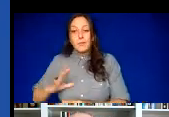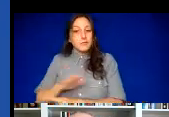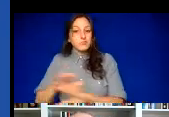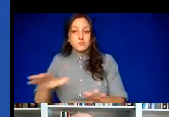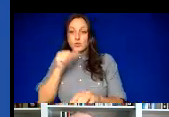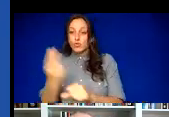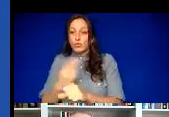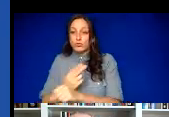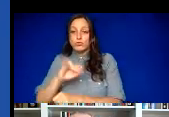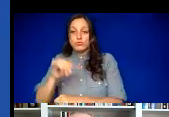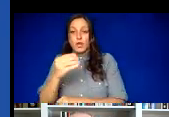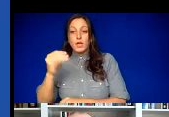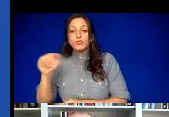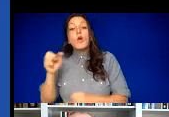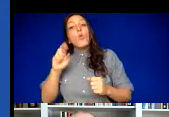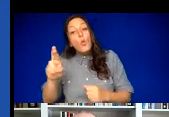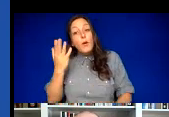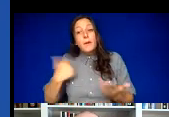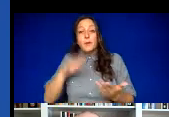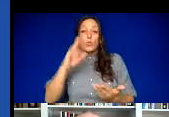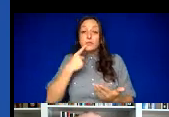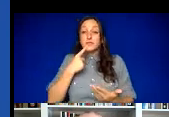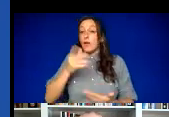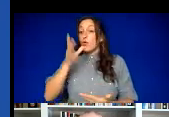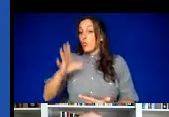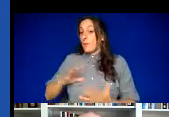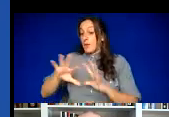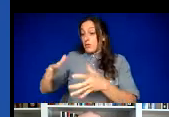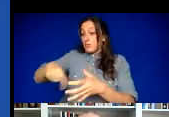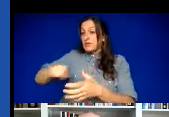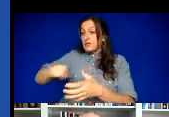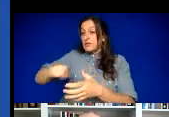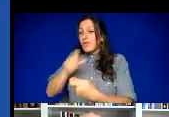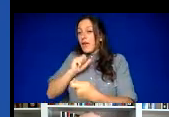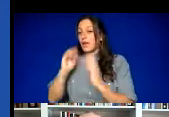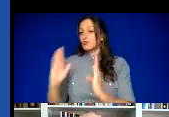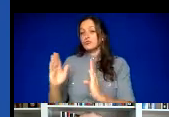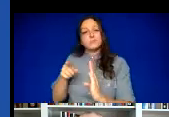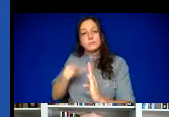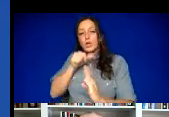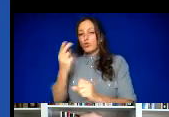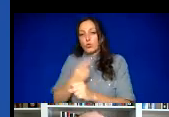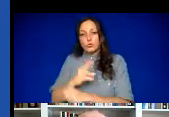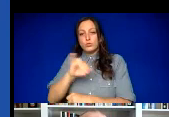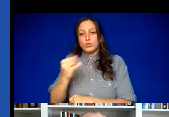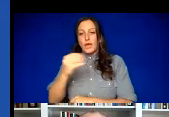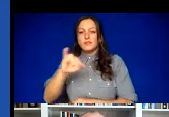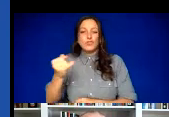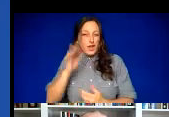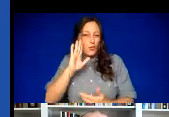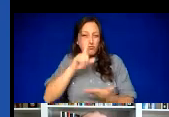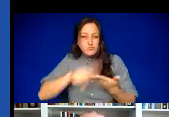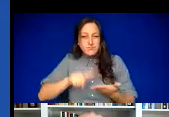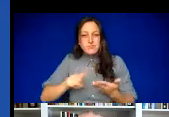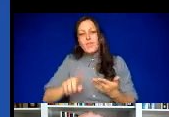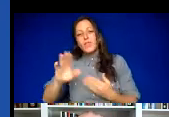To do that kind of decision-making really requires more work. The ACIP will review their data, they'll look at age-based